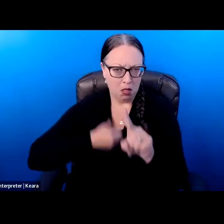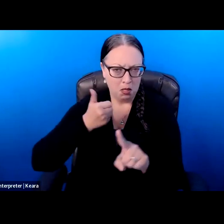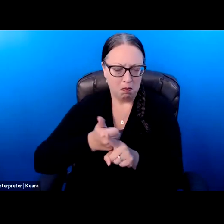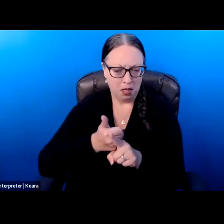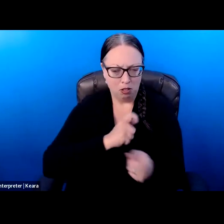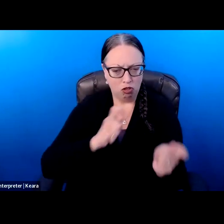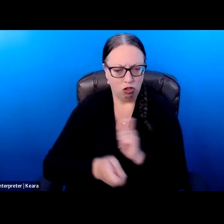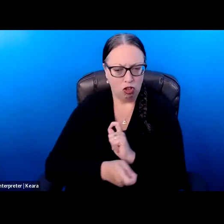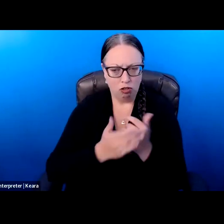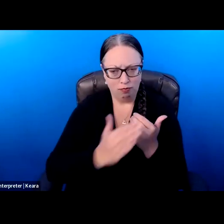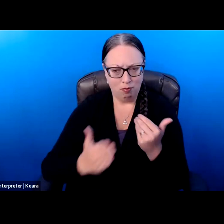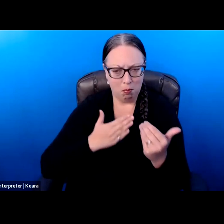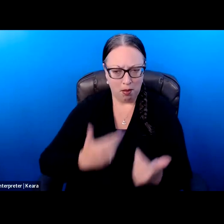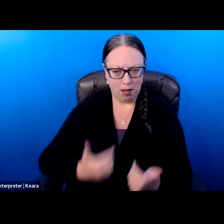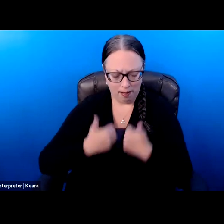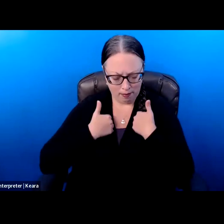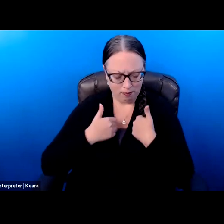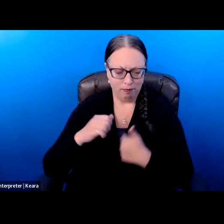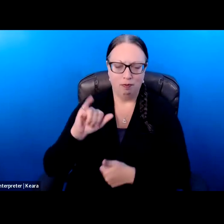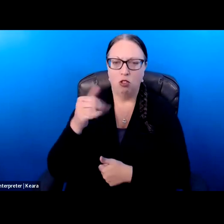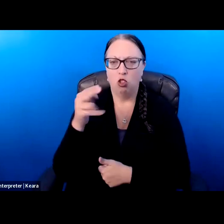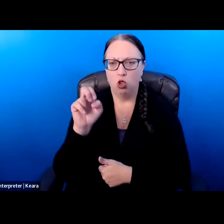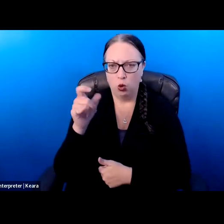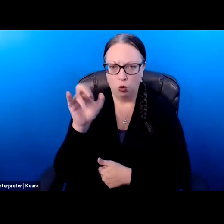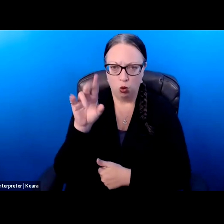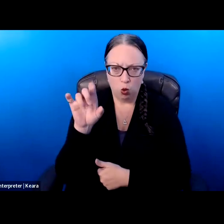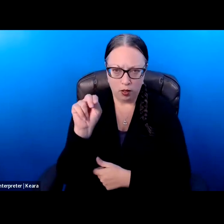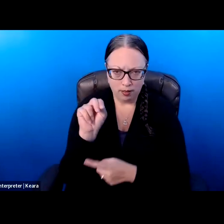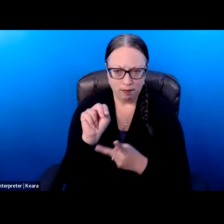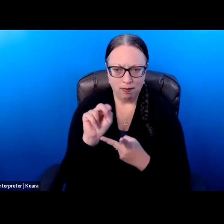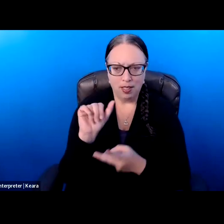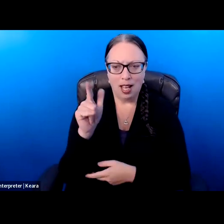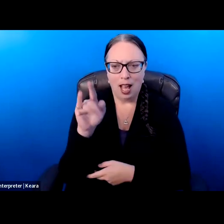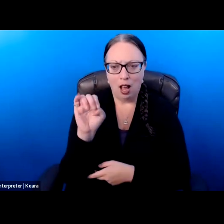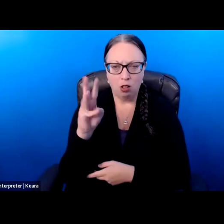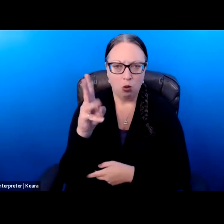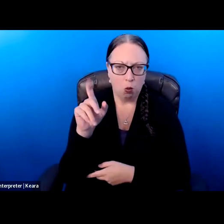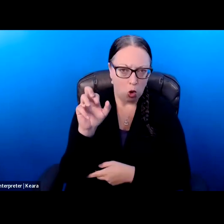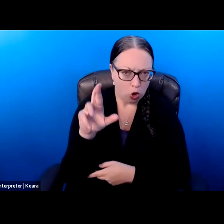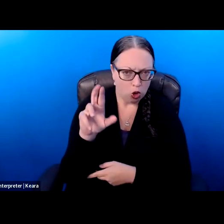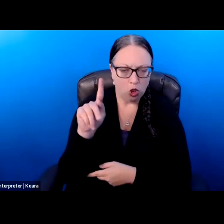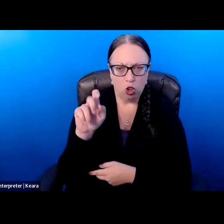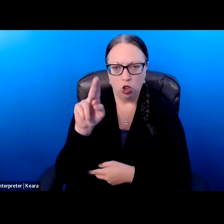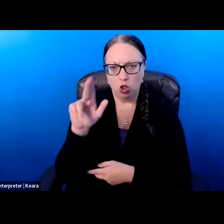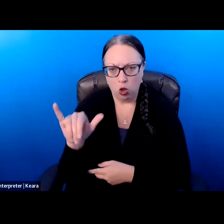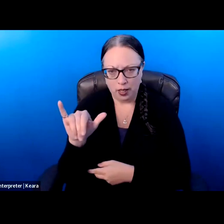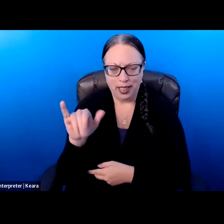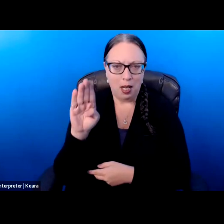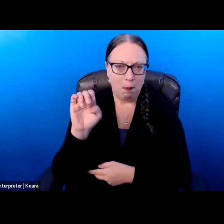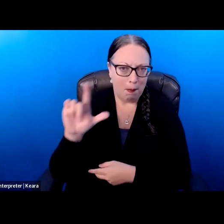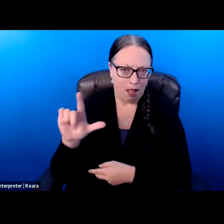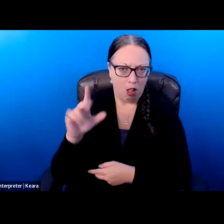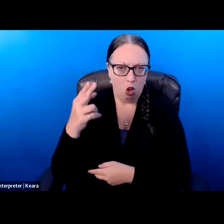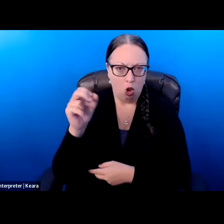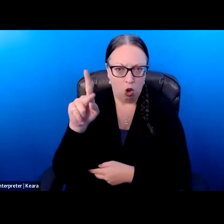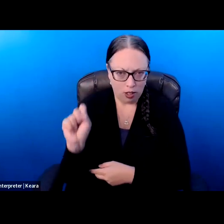think about June Jordan, Alice Walker, Toni Cade Bambora, and Bell Hooks, and how their work